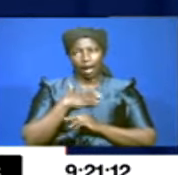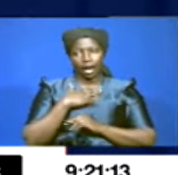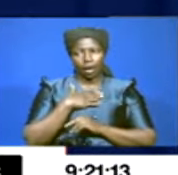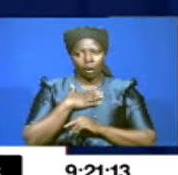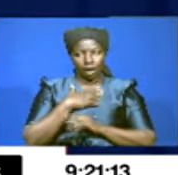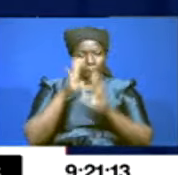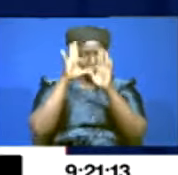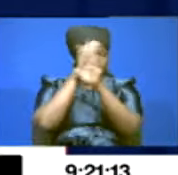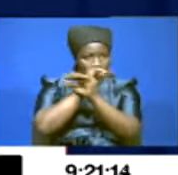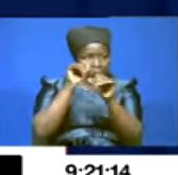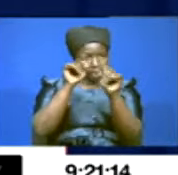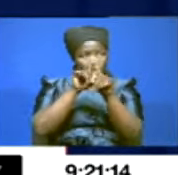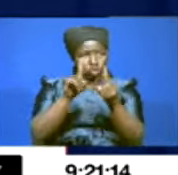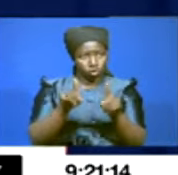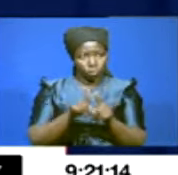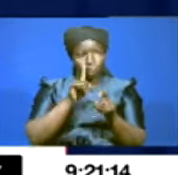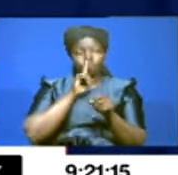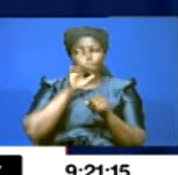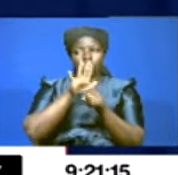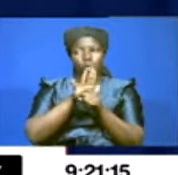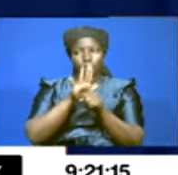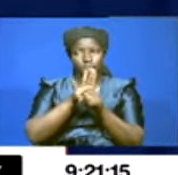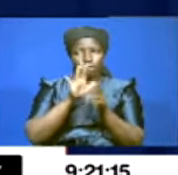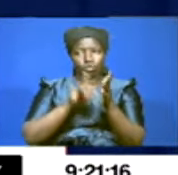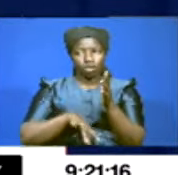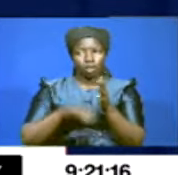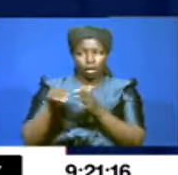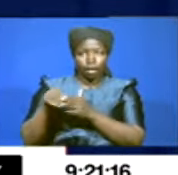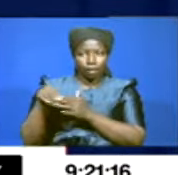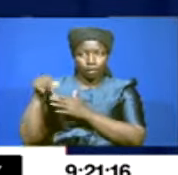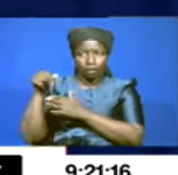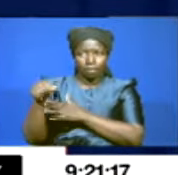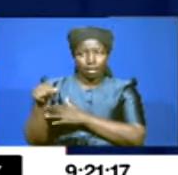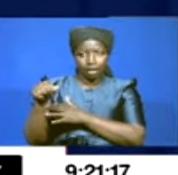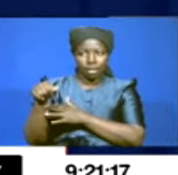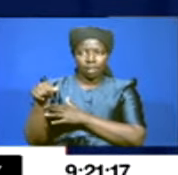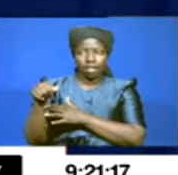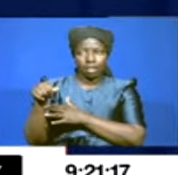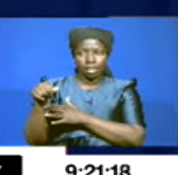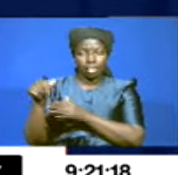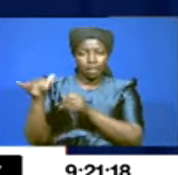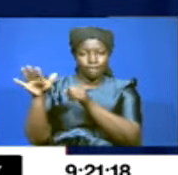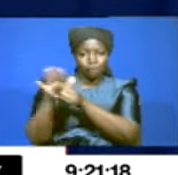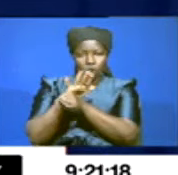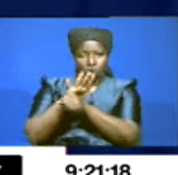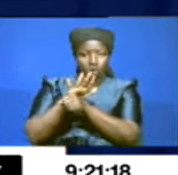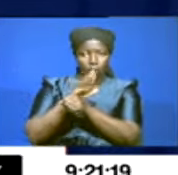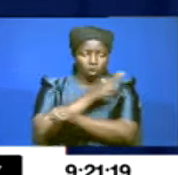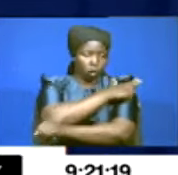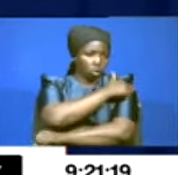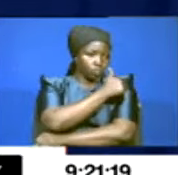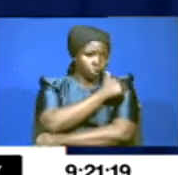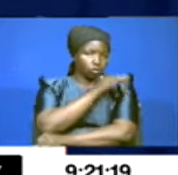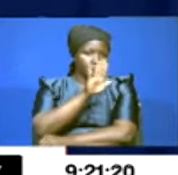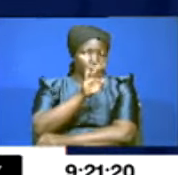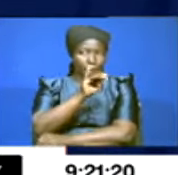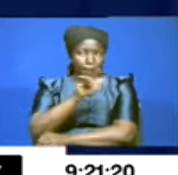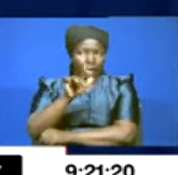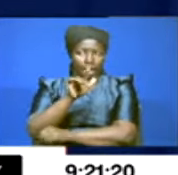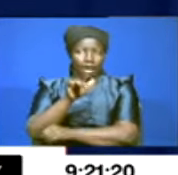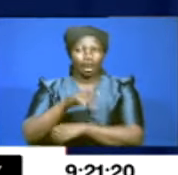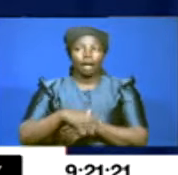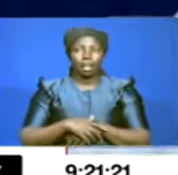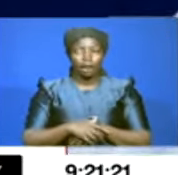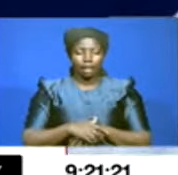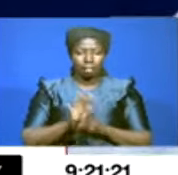head of state has also committed to clear the entire outstanding bill in the hospital.